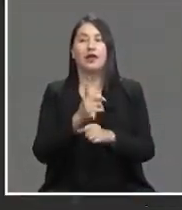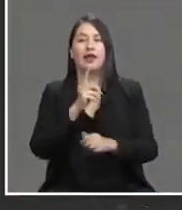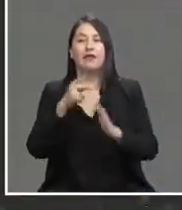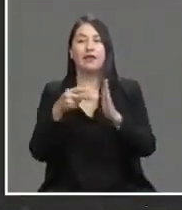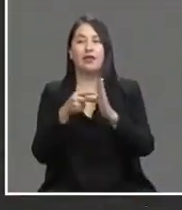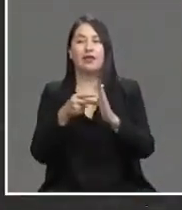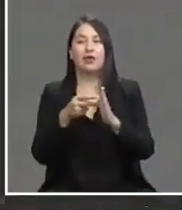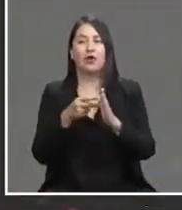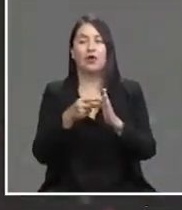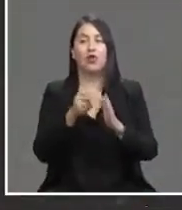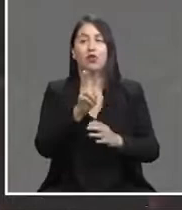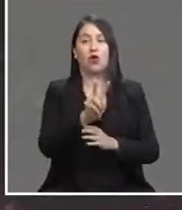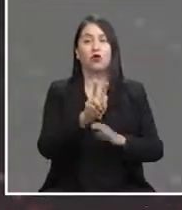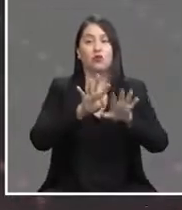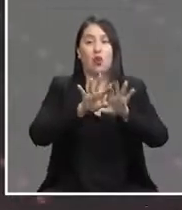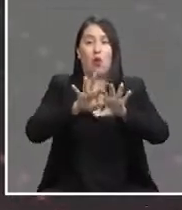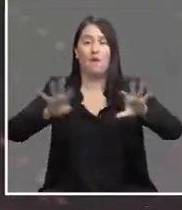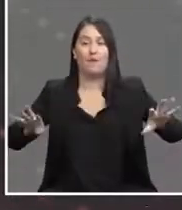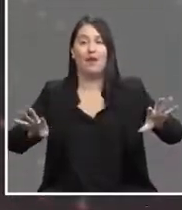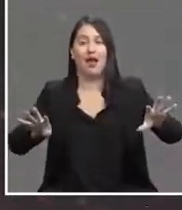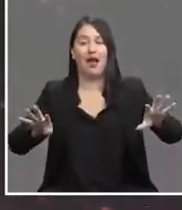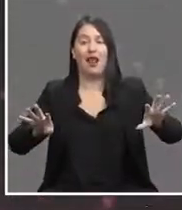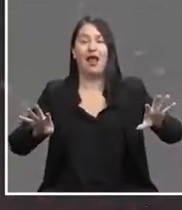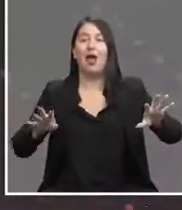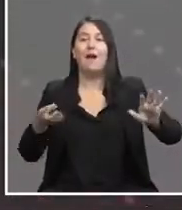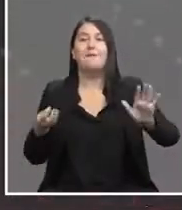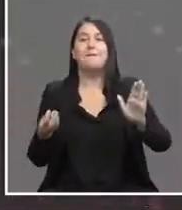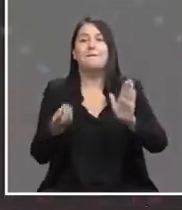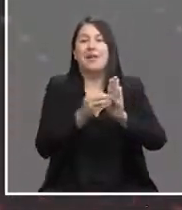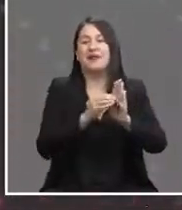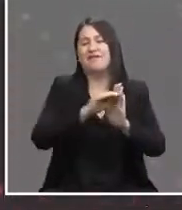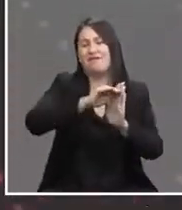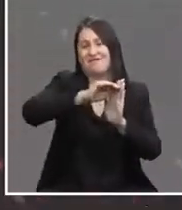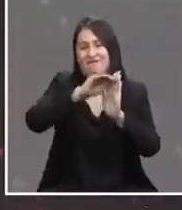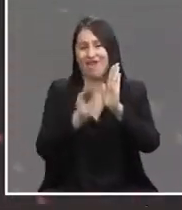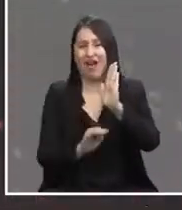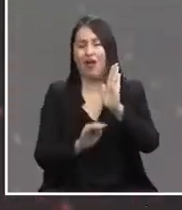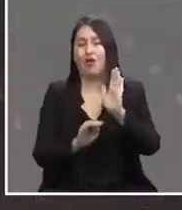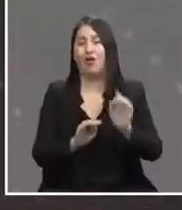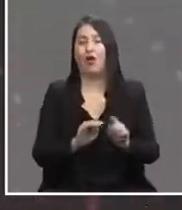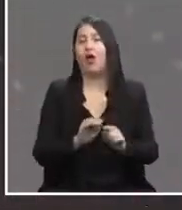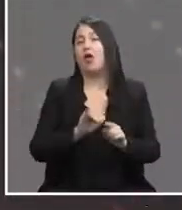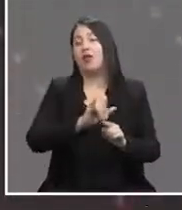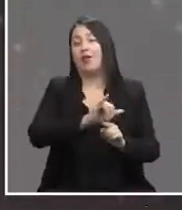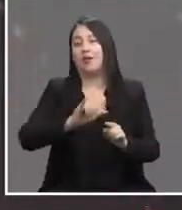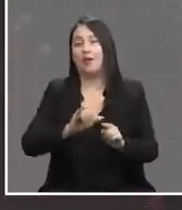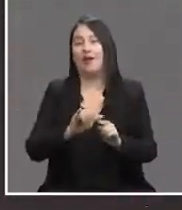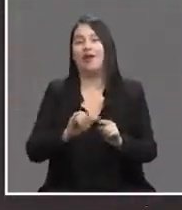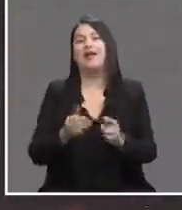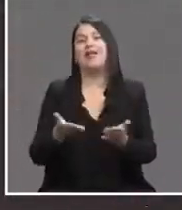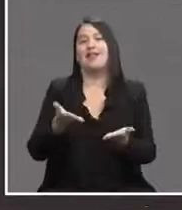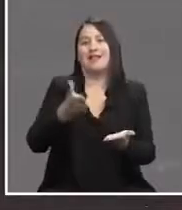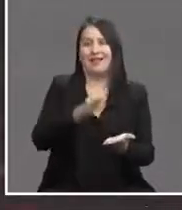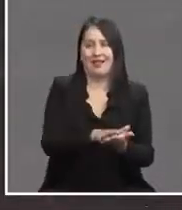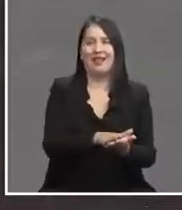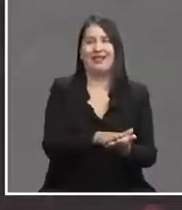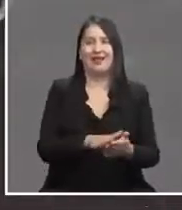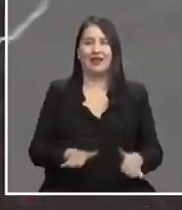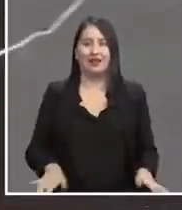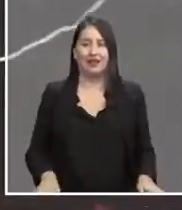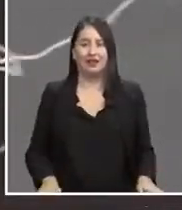level, under the threshold of lethality. You have an high-intensity